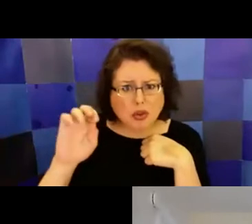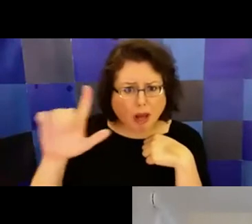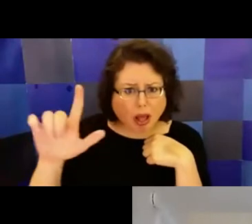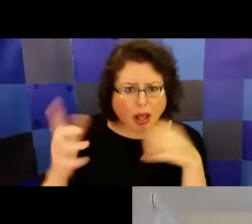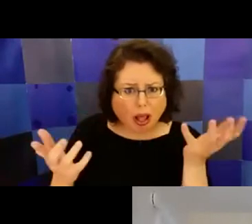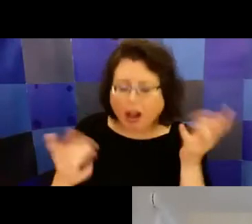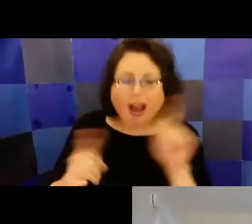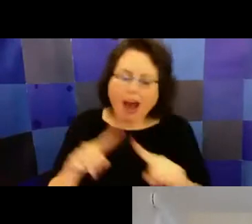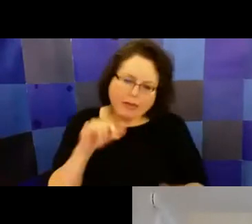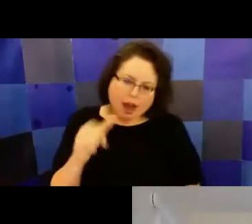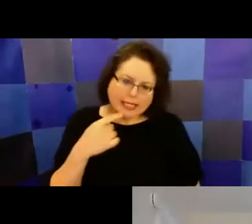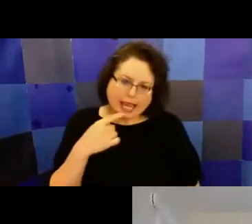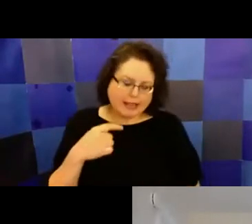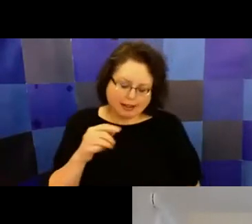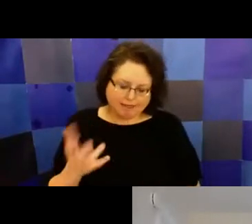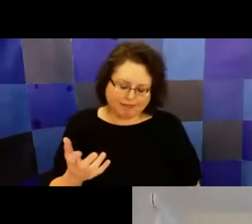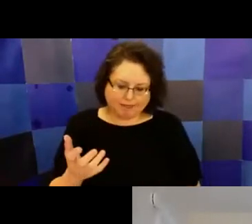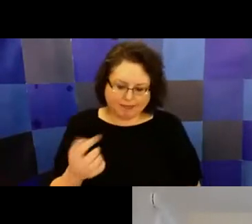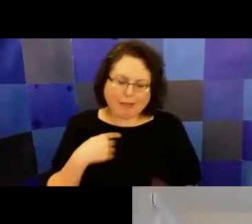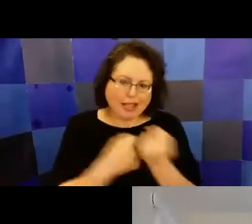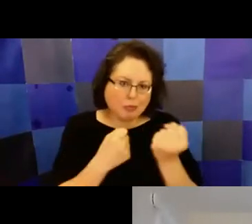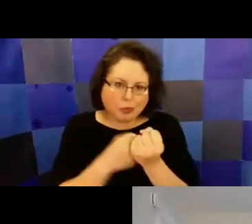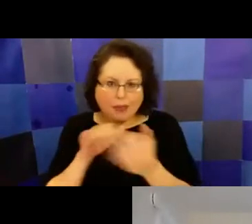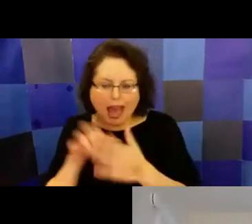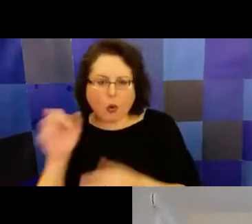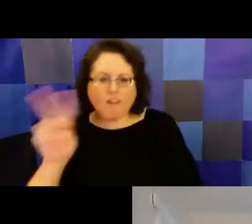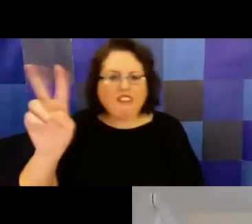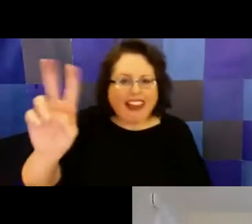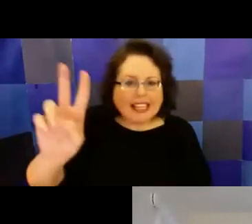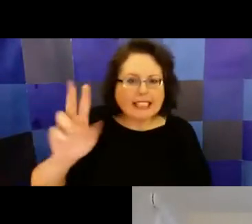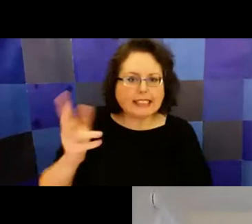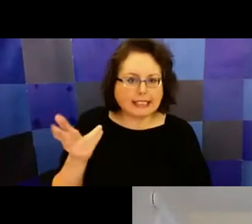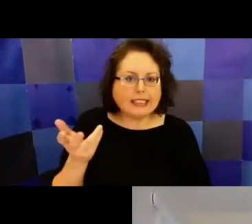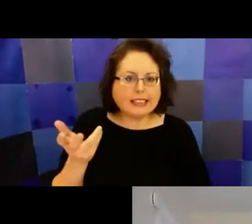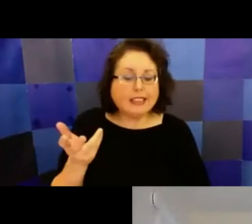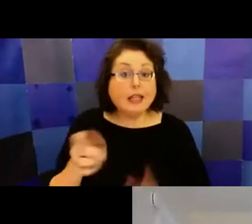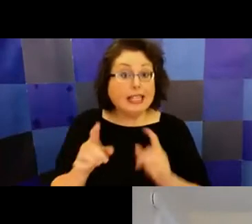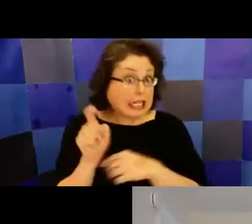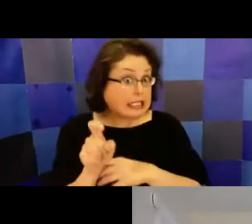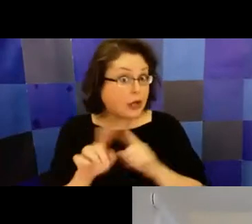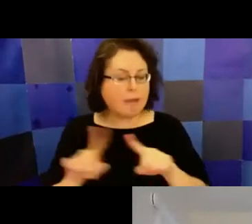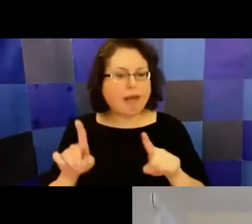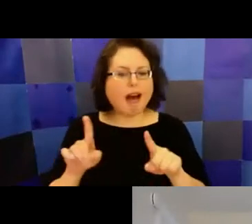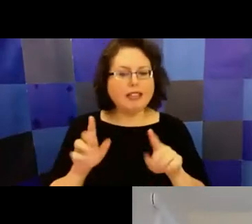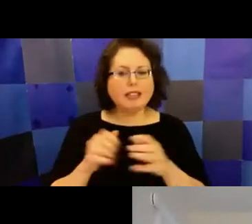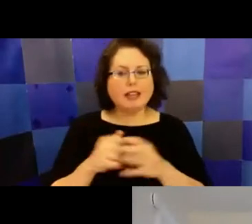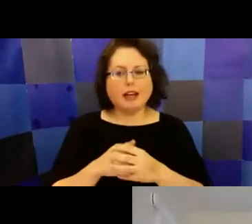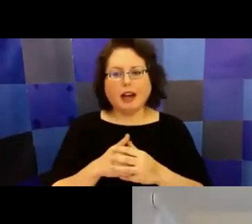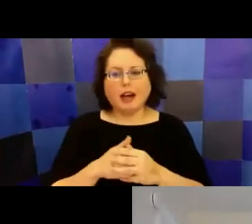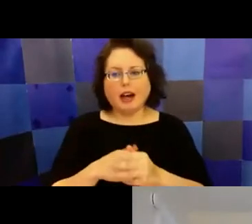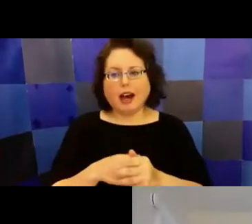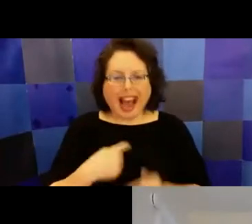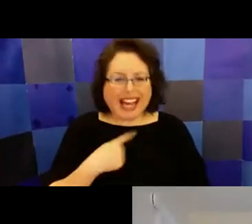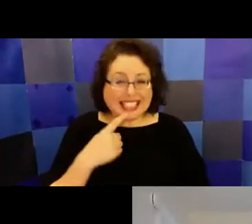or revolution or violence necessarily. But what I'm saying is that